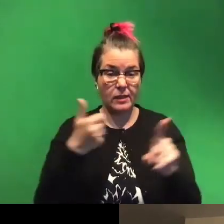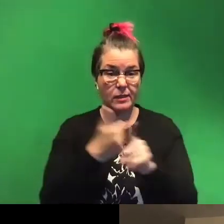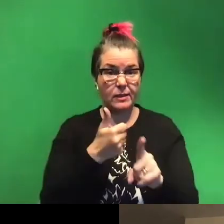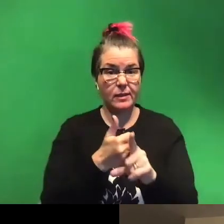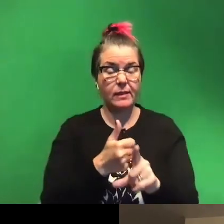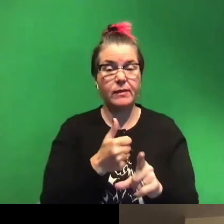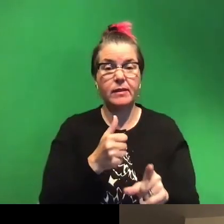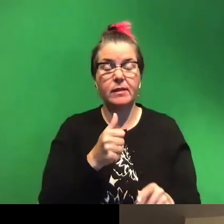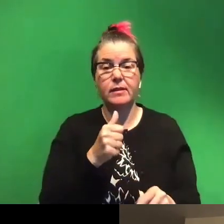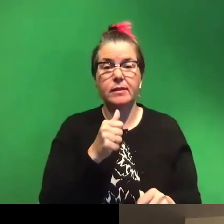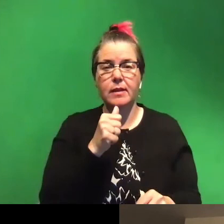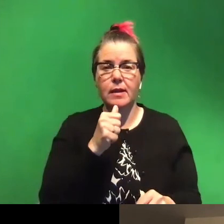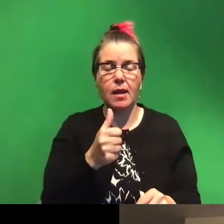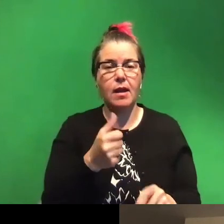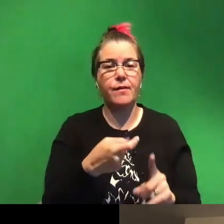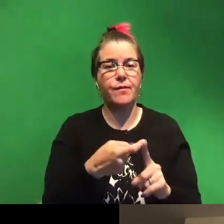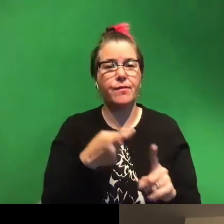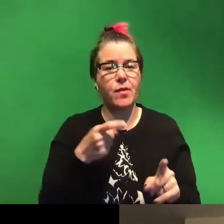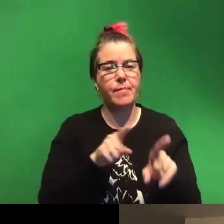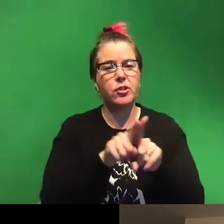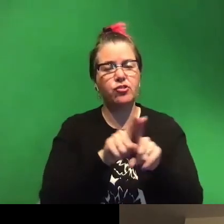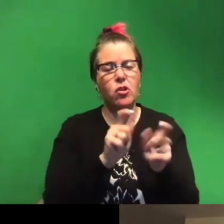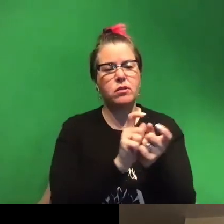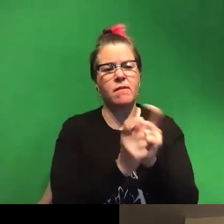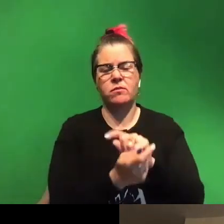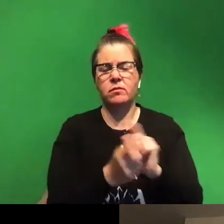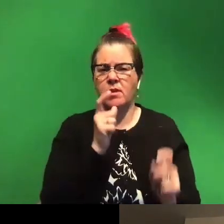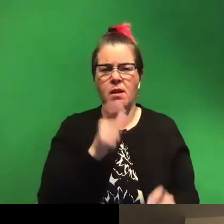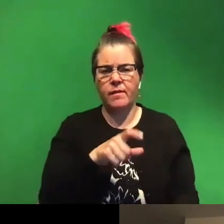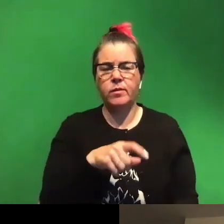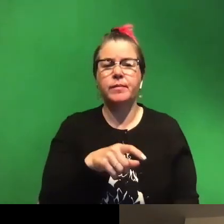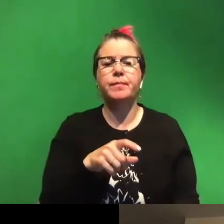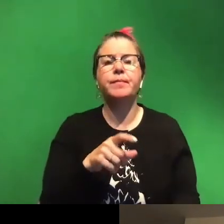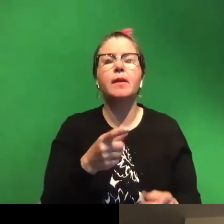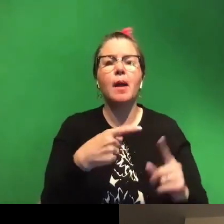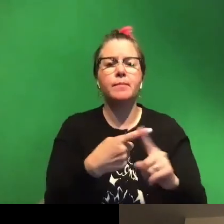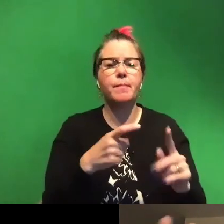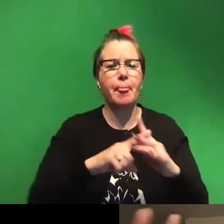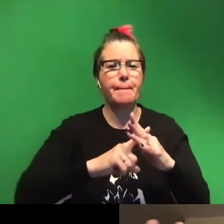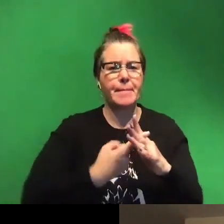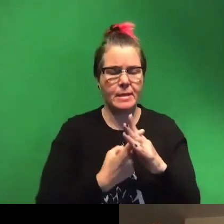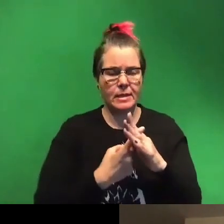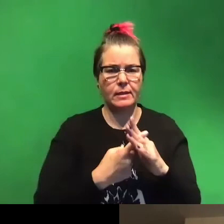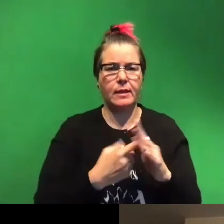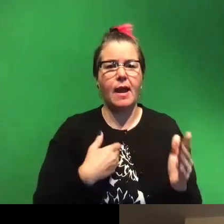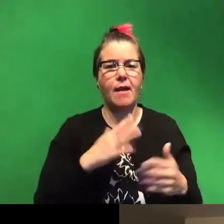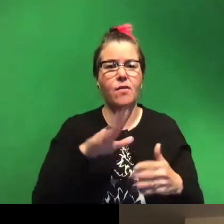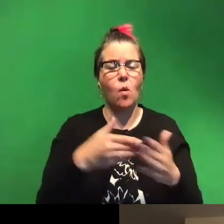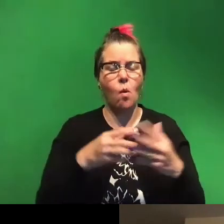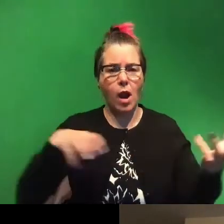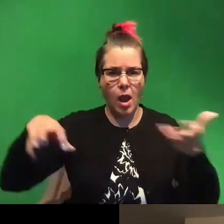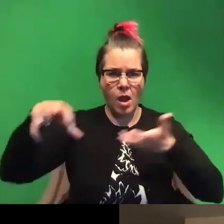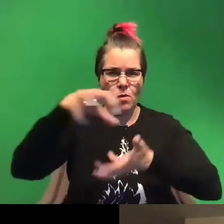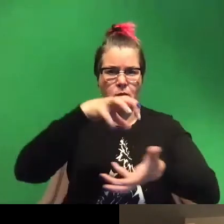come from the star's evolution. It comes from the very beginning. So you have the entire cloud,